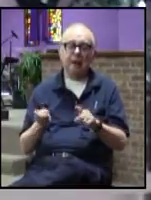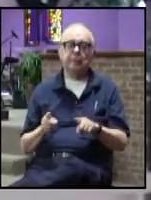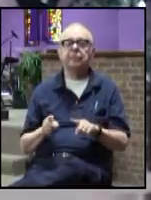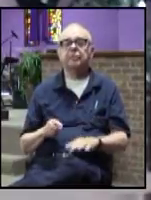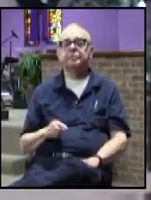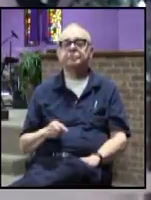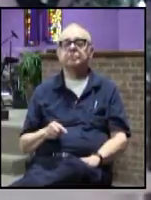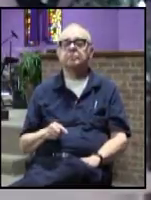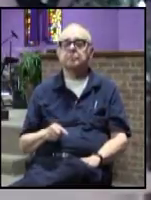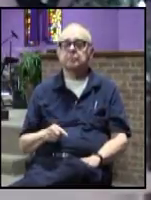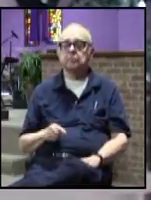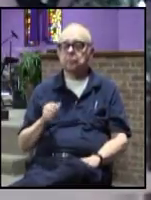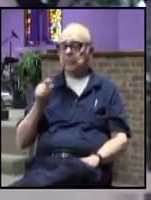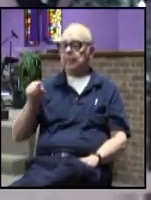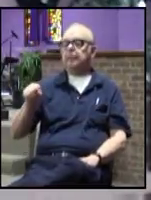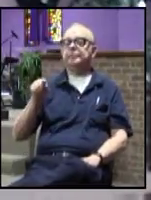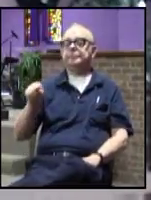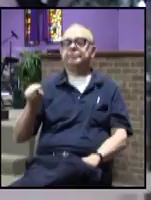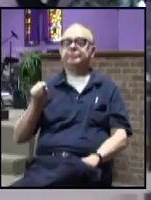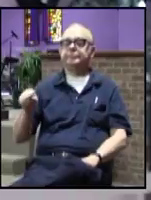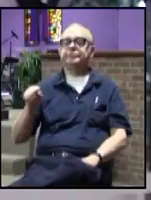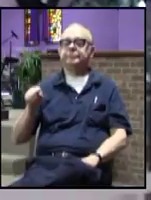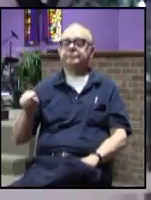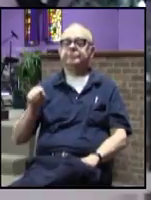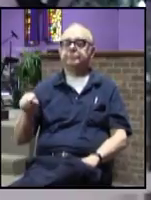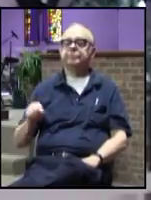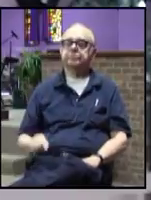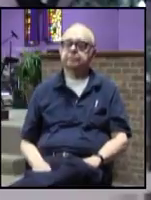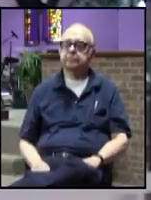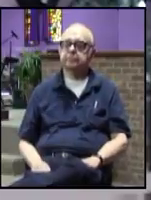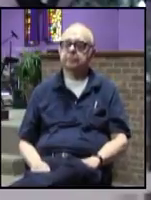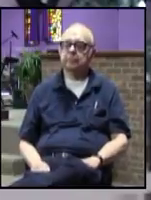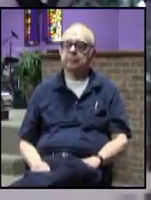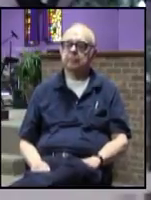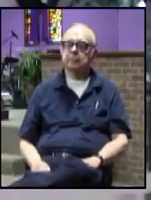happens. I push the button.